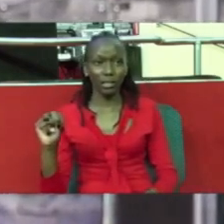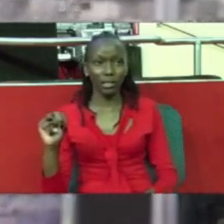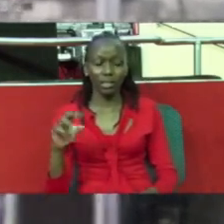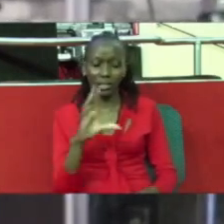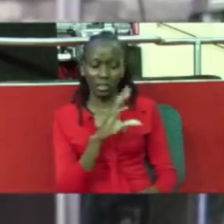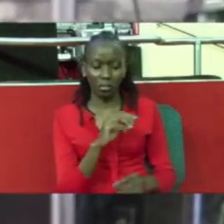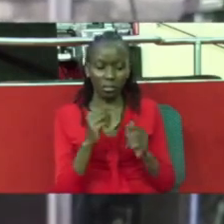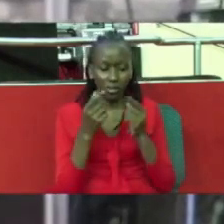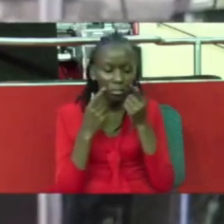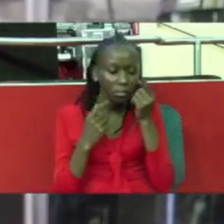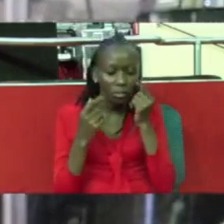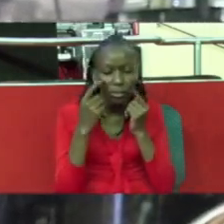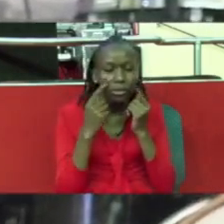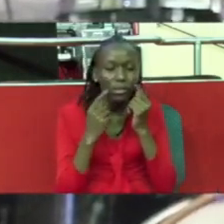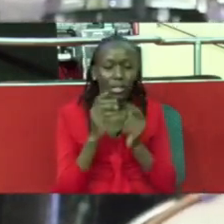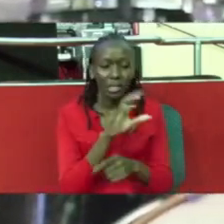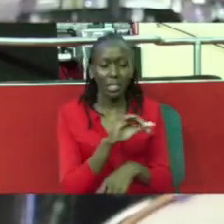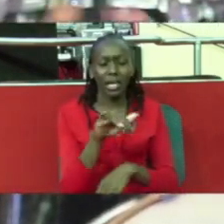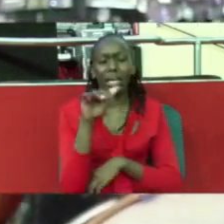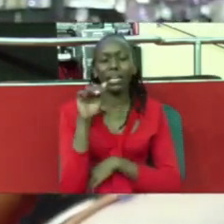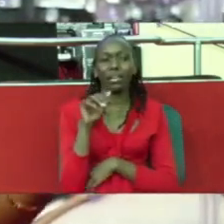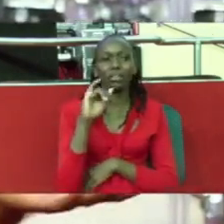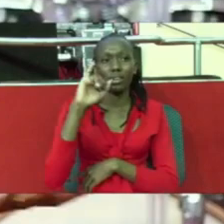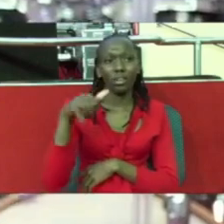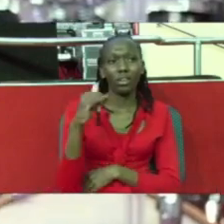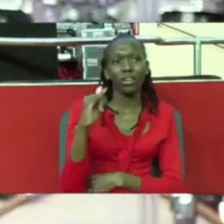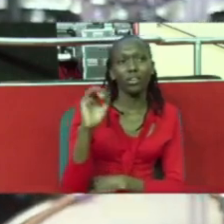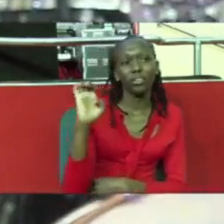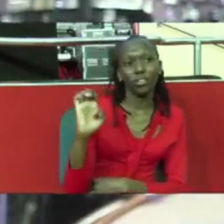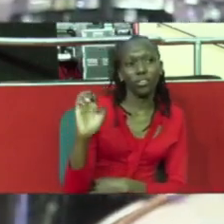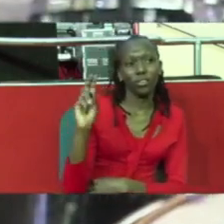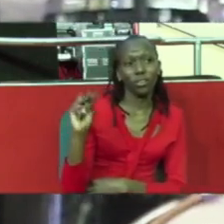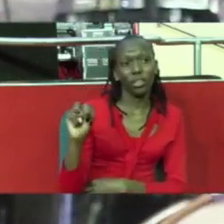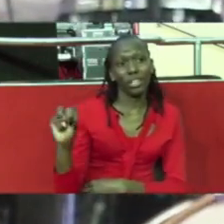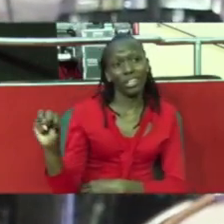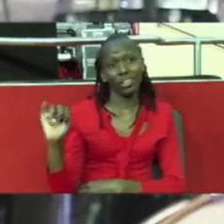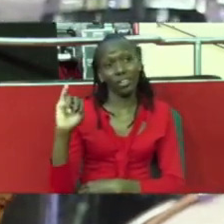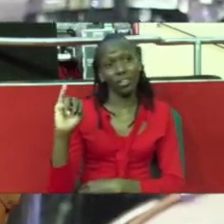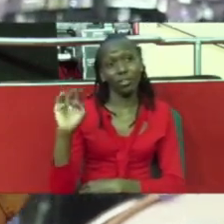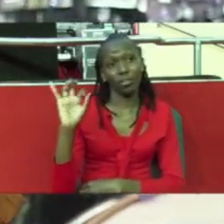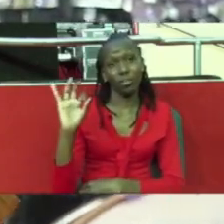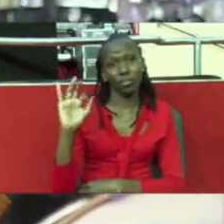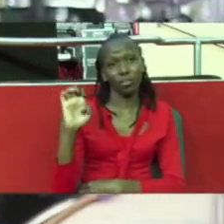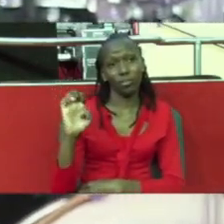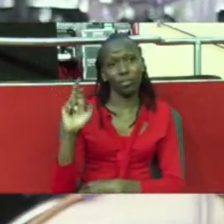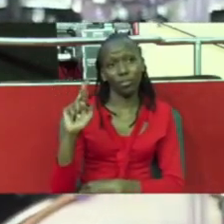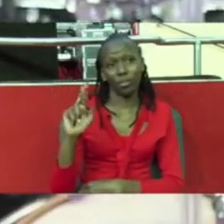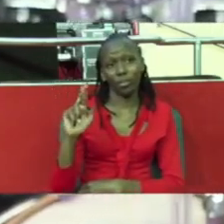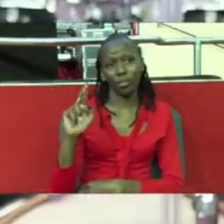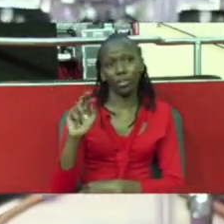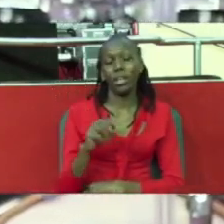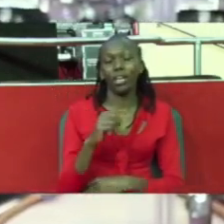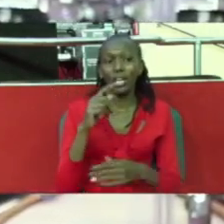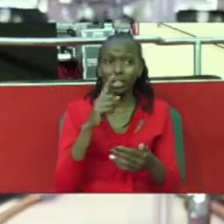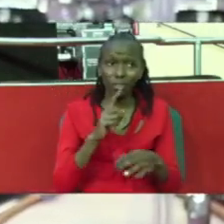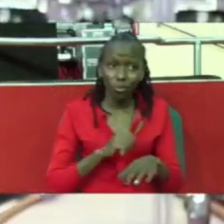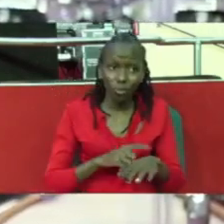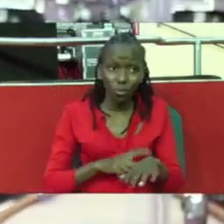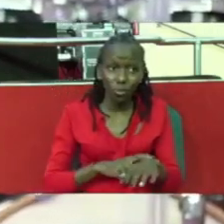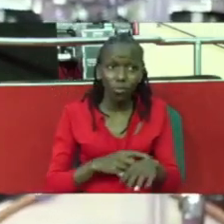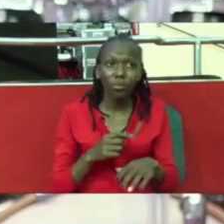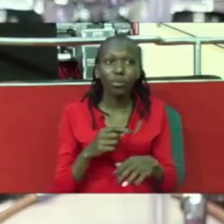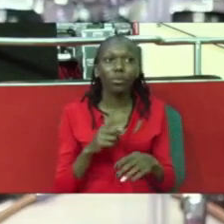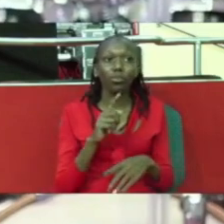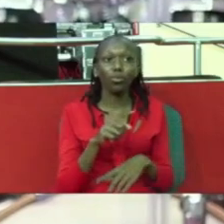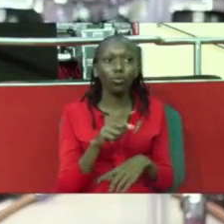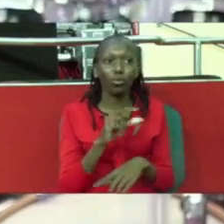her, Jennifer. Nikamwambia Jennifer. When I'm supposed to join the school? Unaenda shule lini? She told me tomorrow I'm supposed to go. It was on a Friday, so she told me on